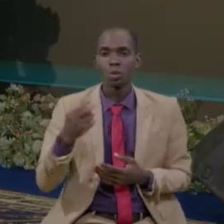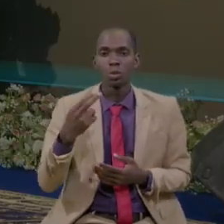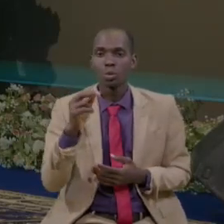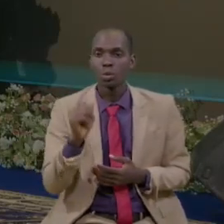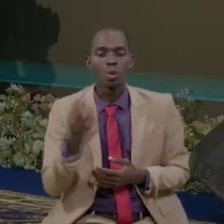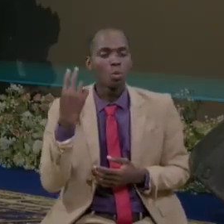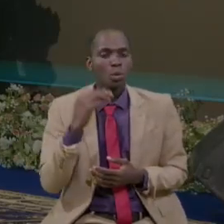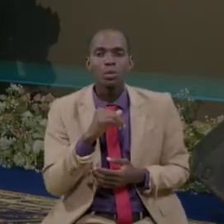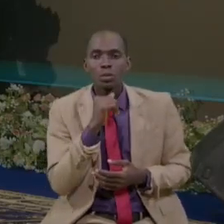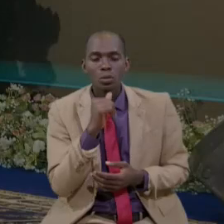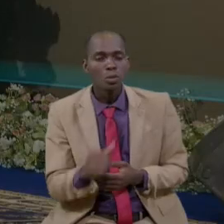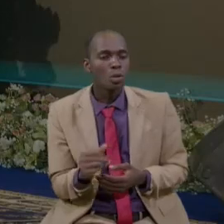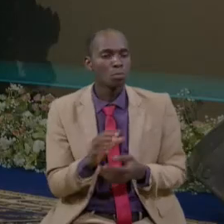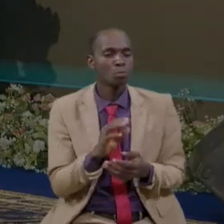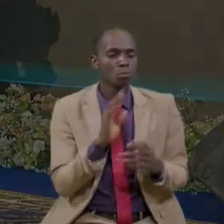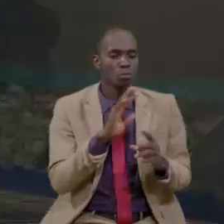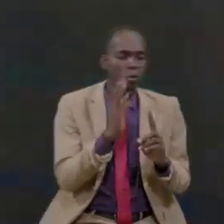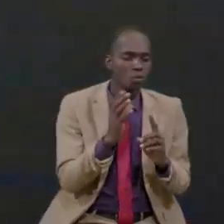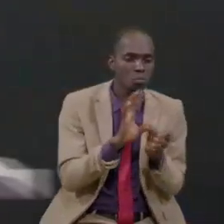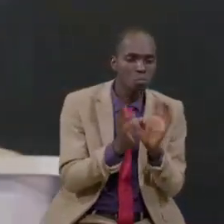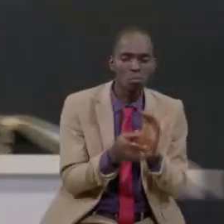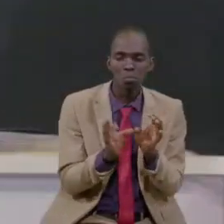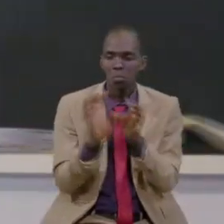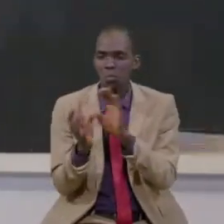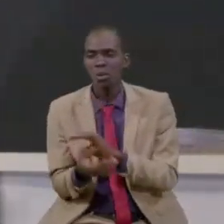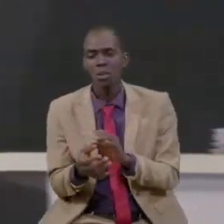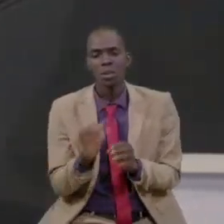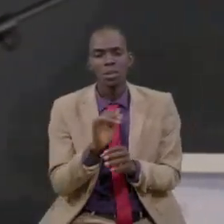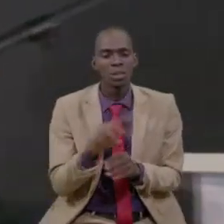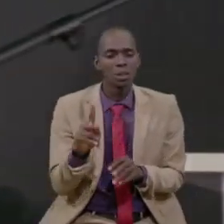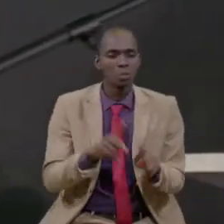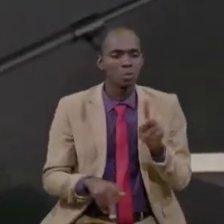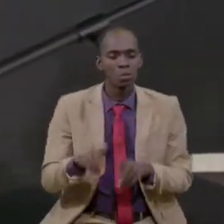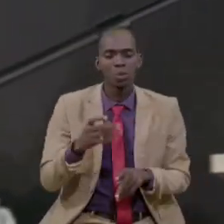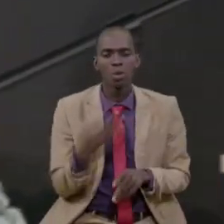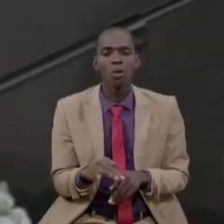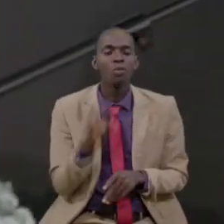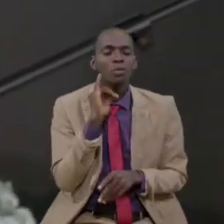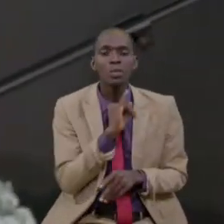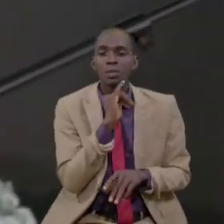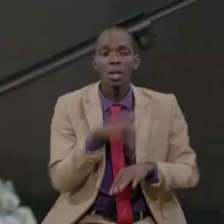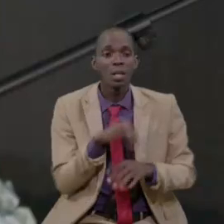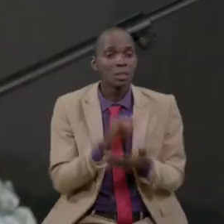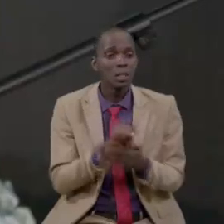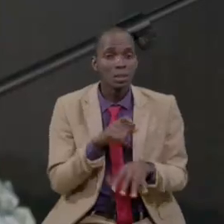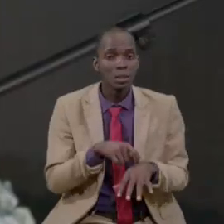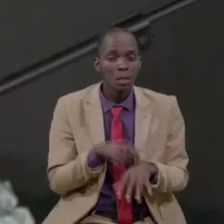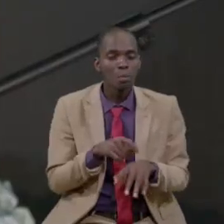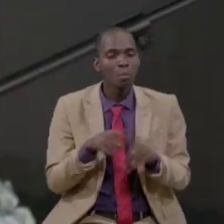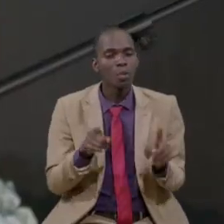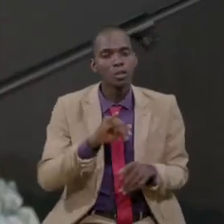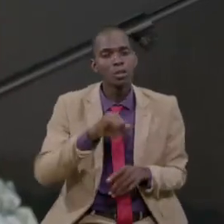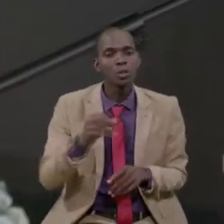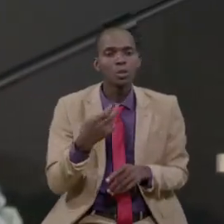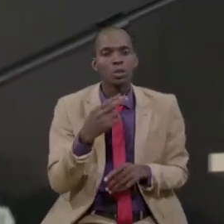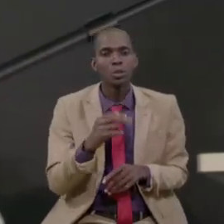and Hittites. He was not saving them and leading them to repentance. He was bringing judgment upon them. That's not the